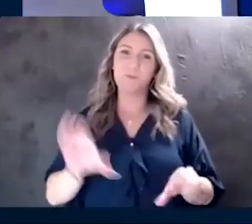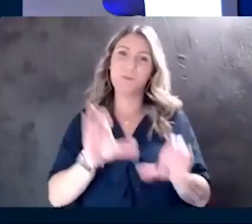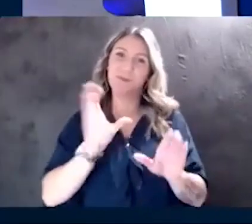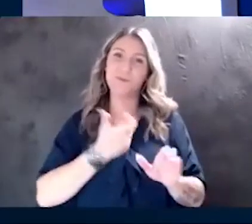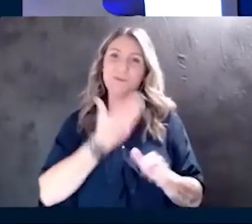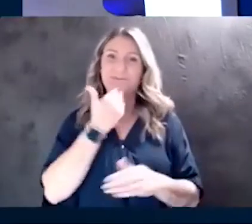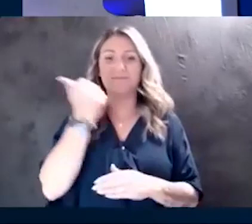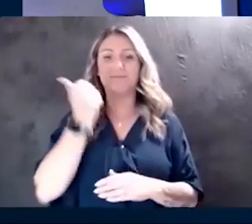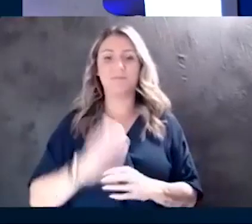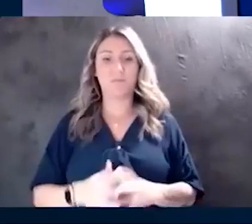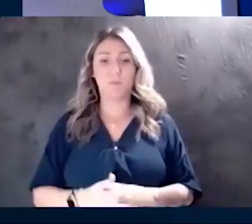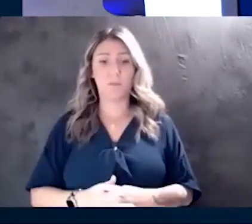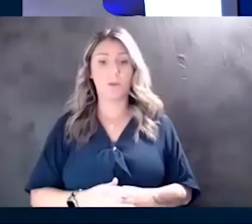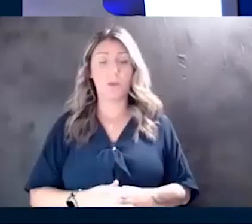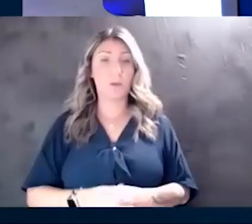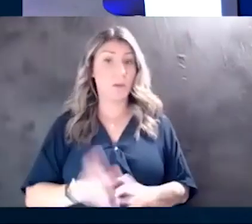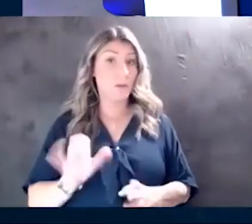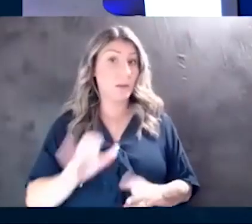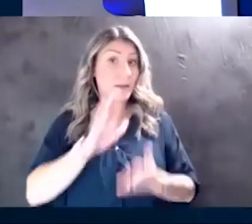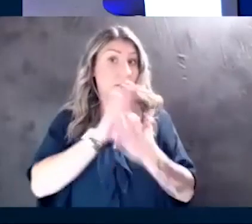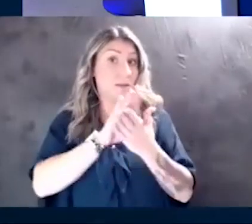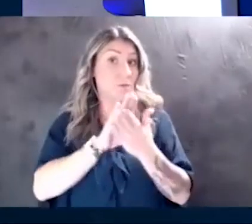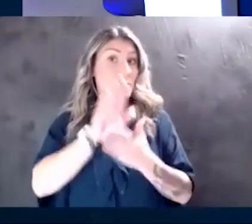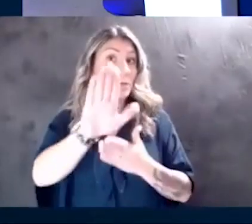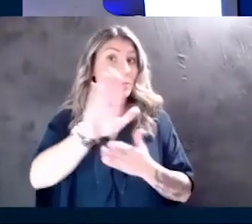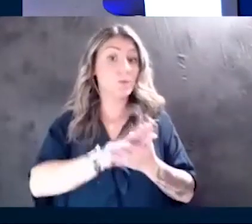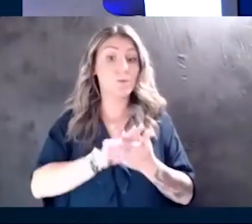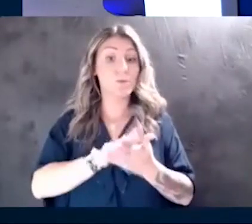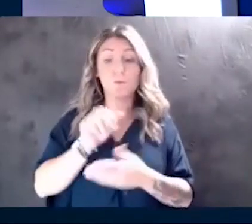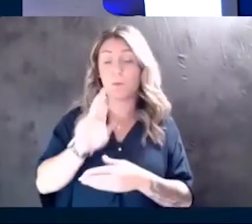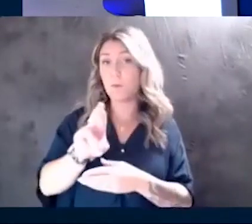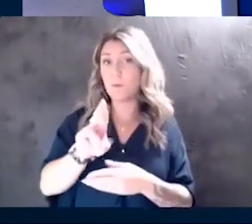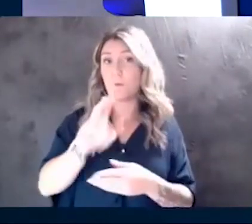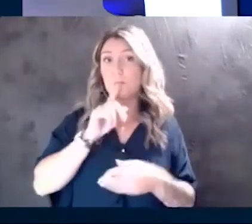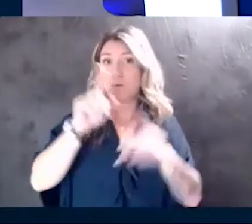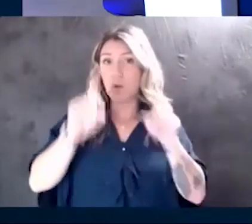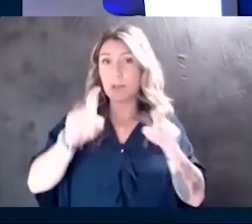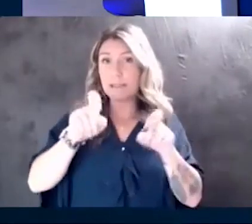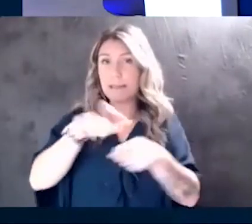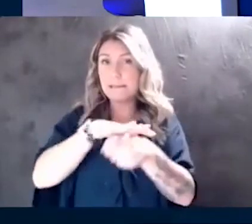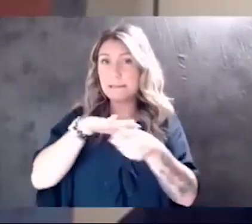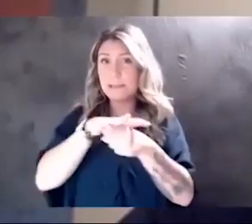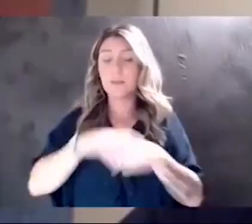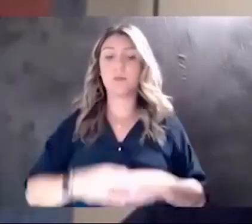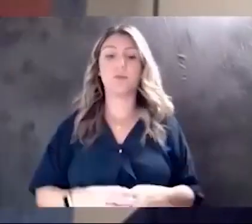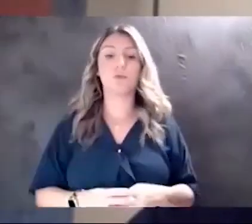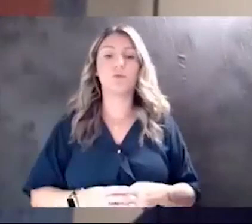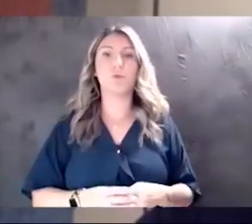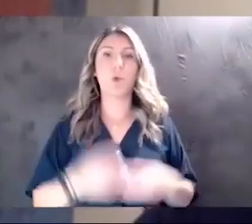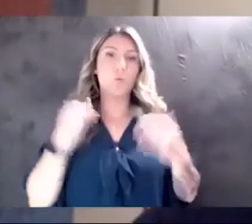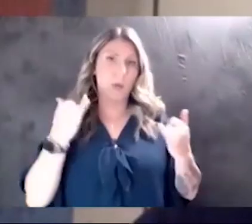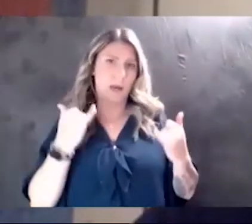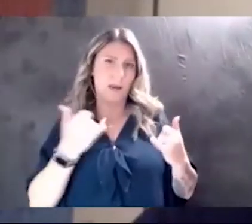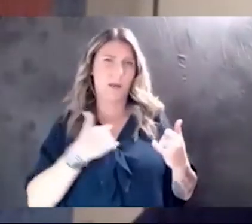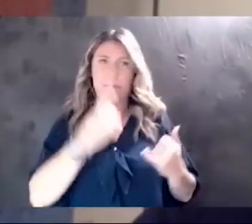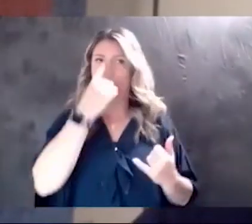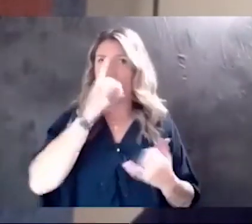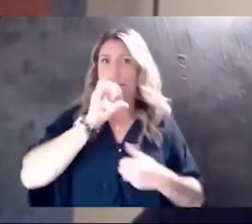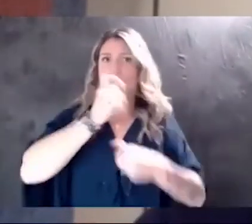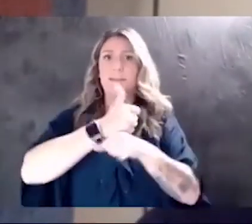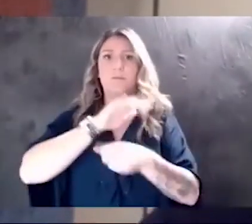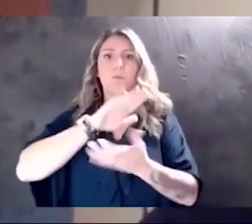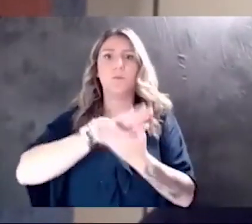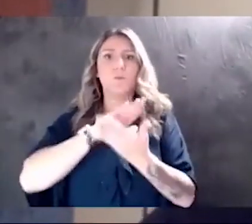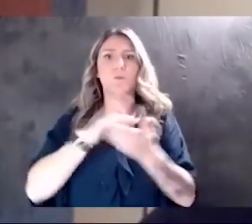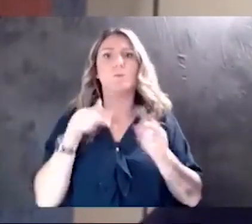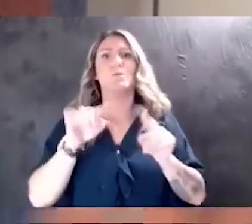going to be at the school, at your school, Shelby, or they have to go to a testing site? Well, right now we think it's going to be at the school